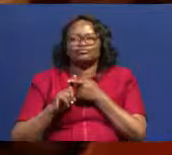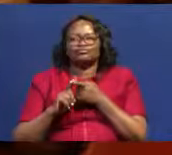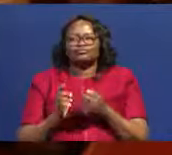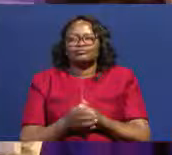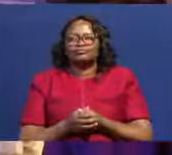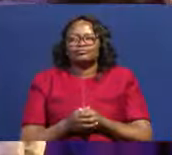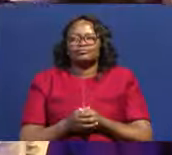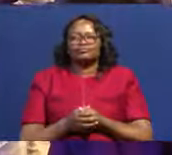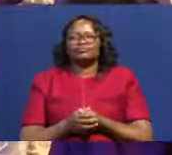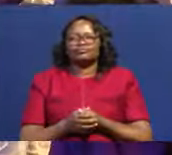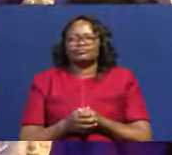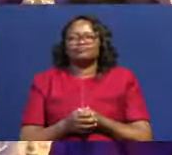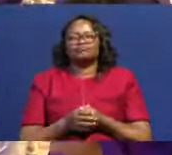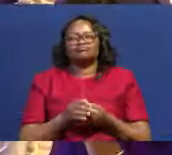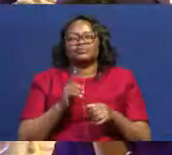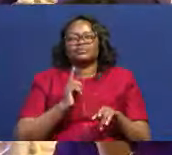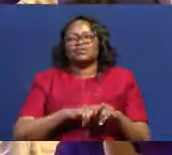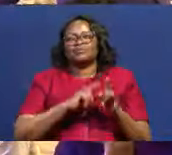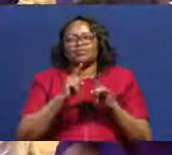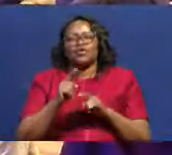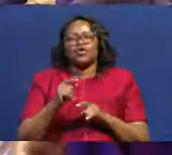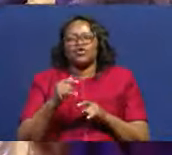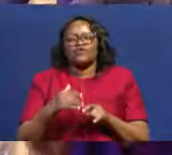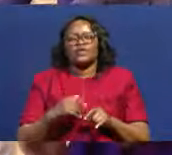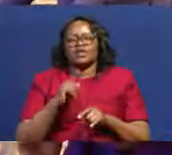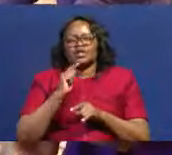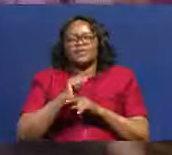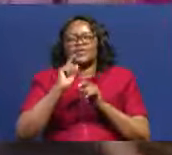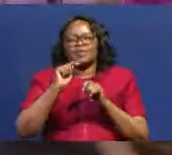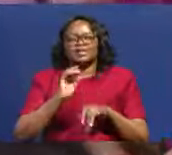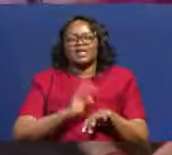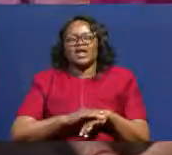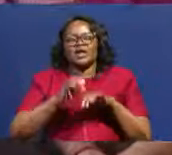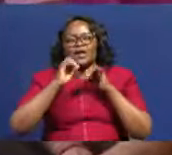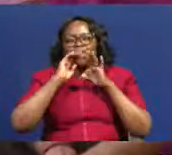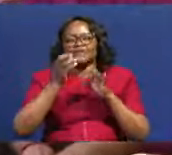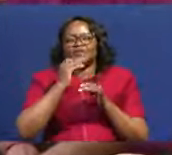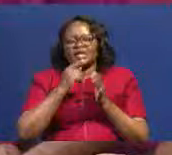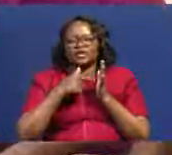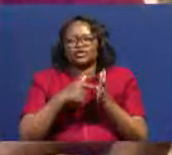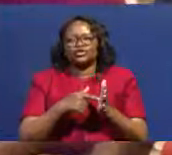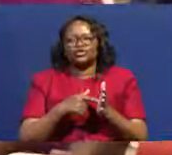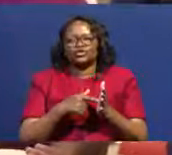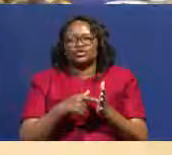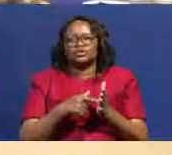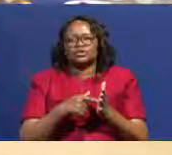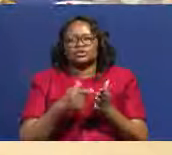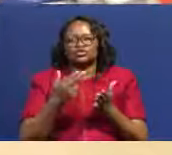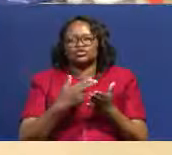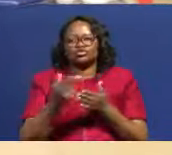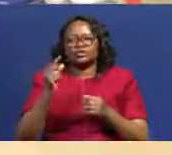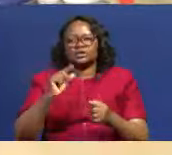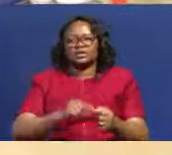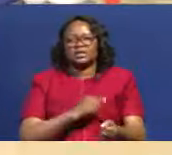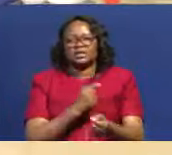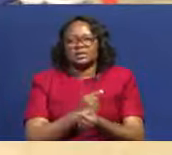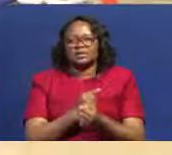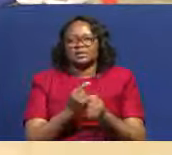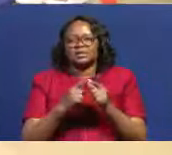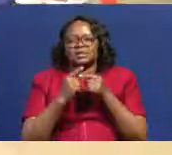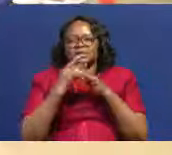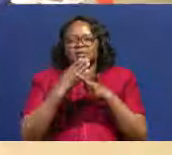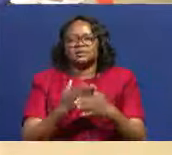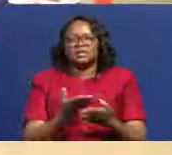Diwali is complete without receiving prasad, blessed food that symbolizes divine grace. Devotees share